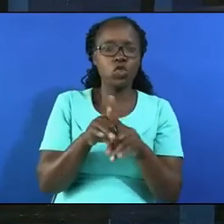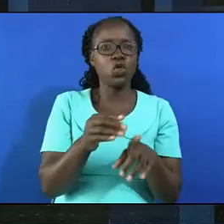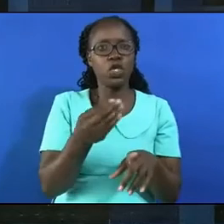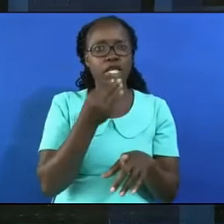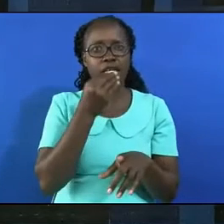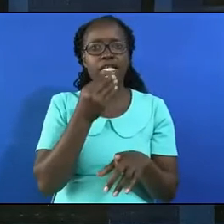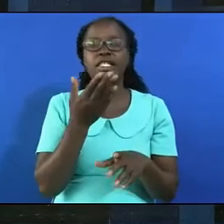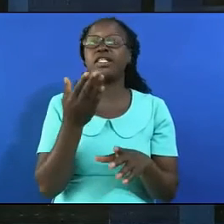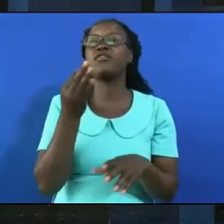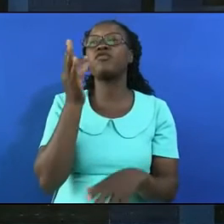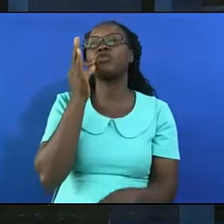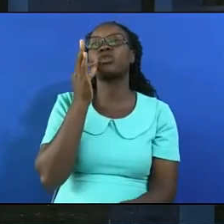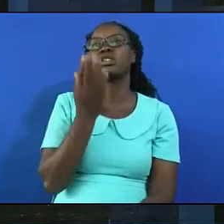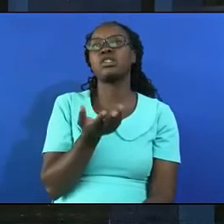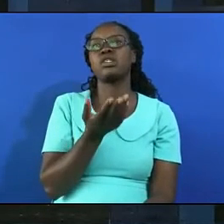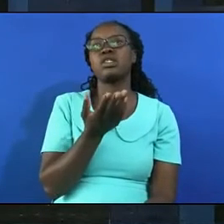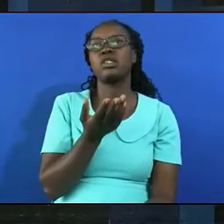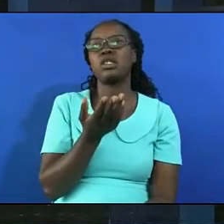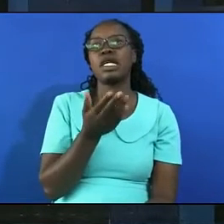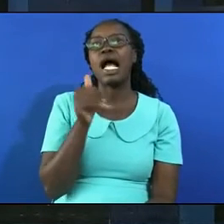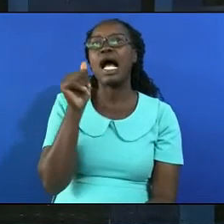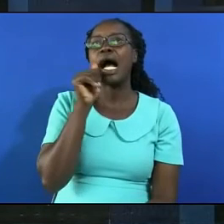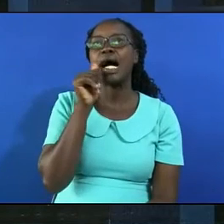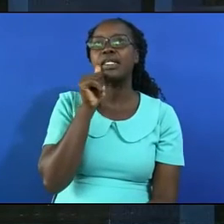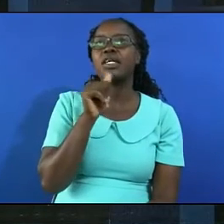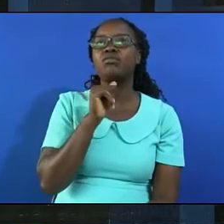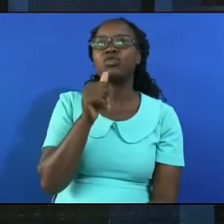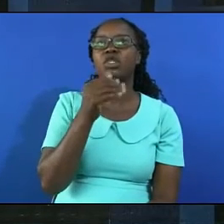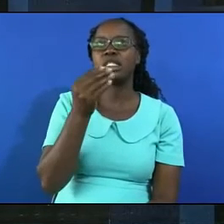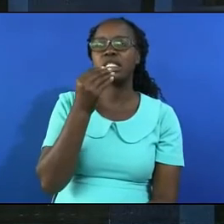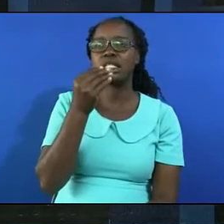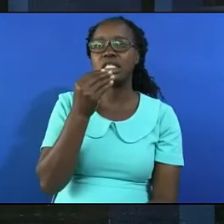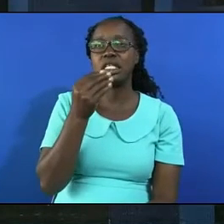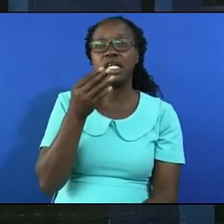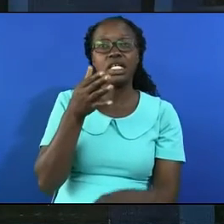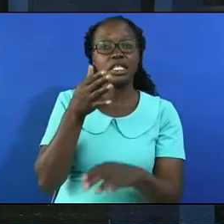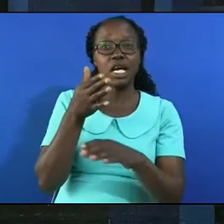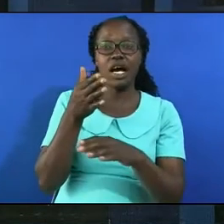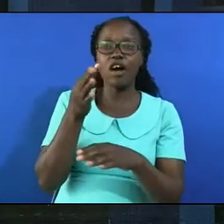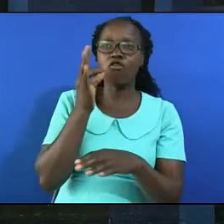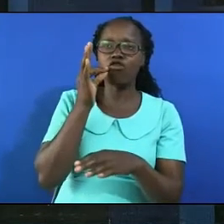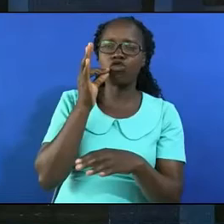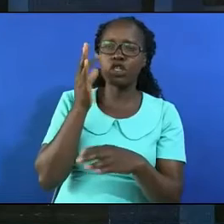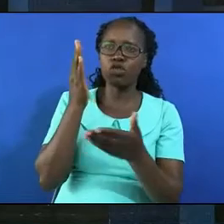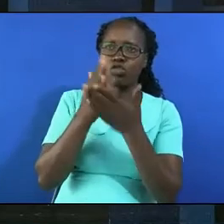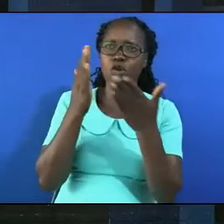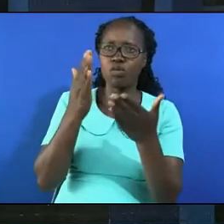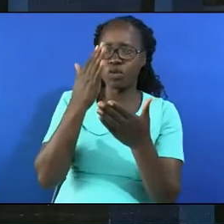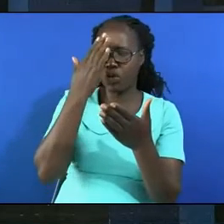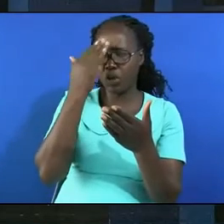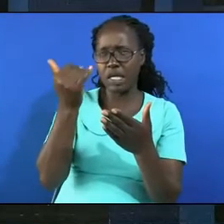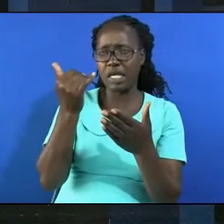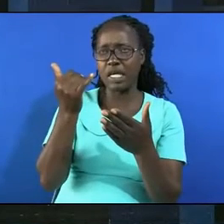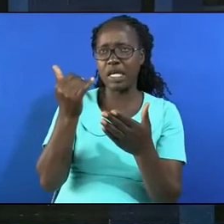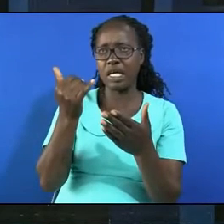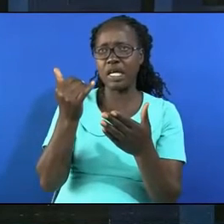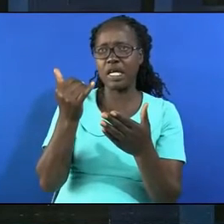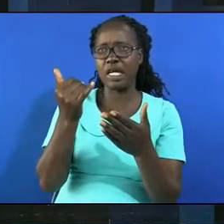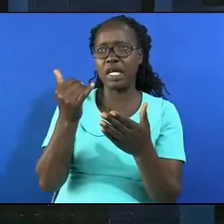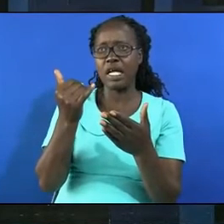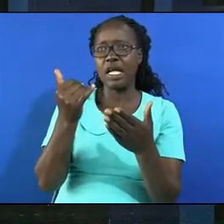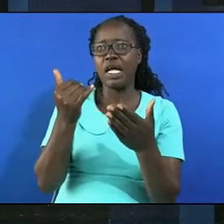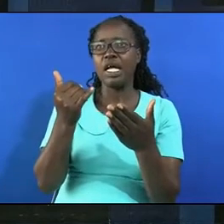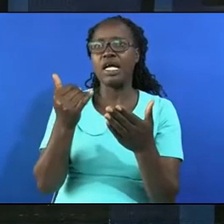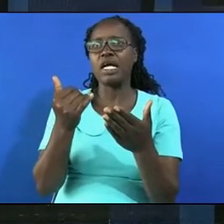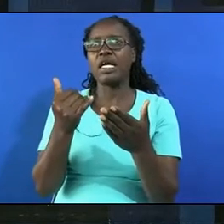ate the forbidden fruit. Adam did not eat the forbidden fruit because he bought